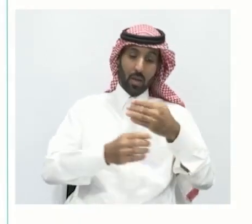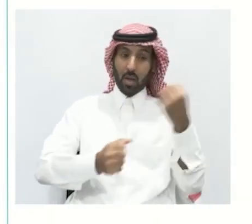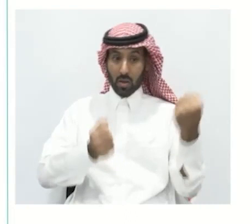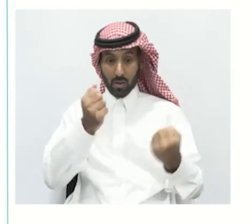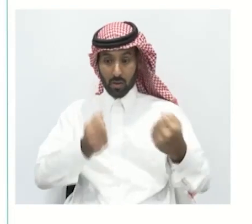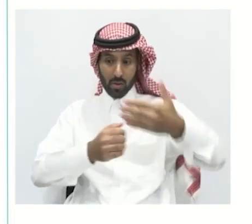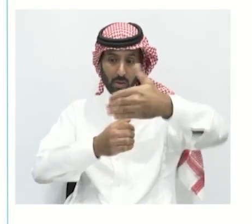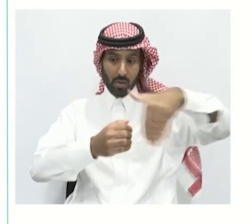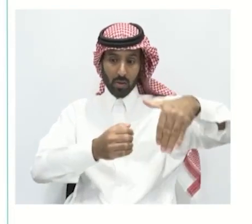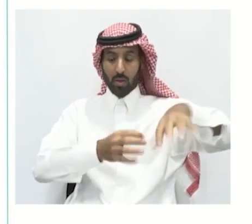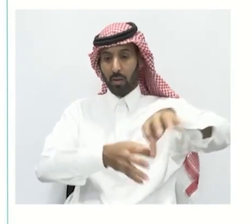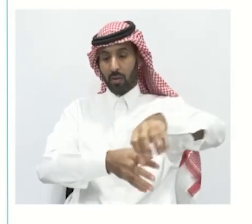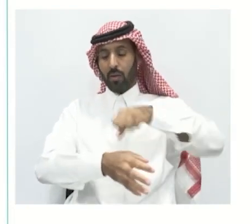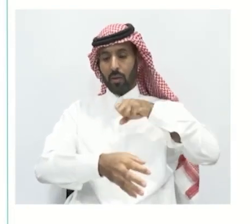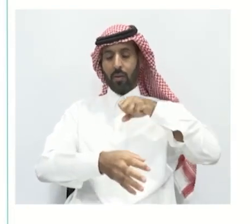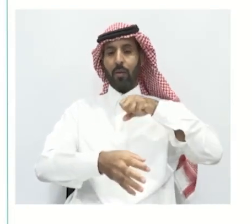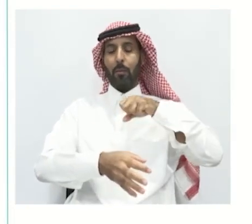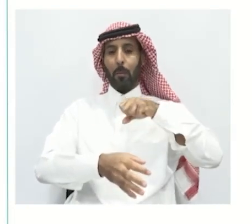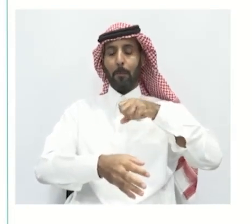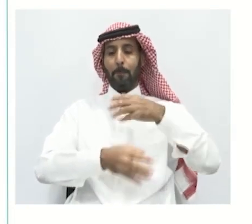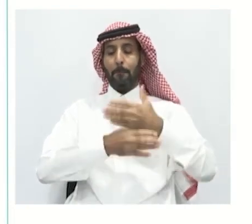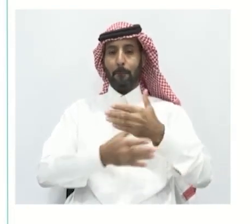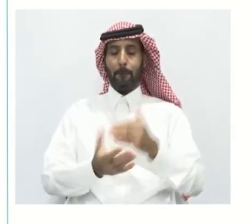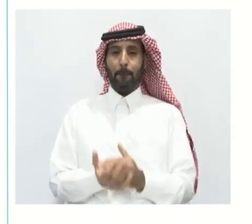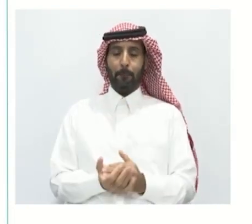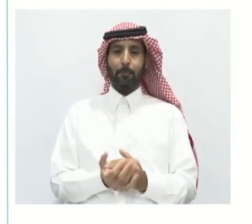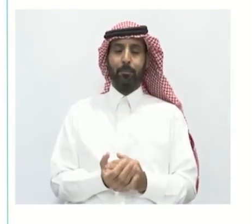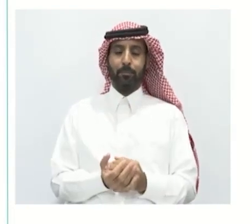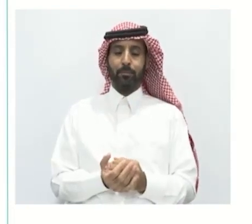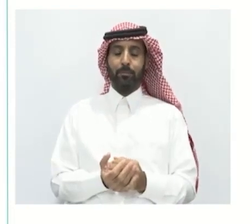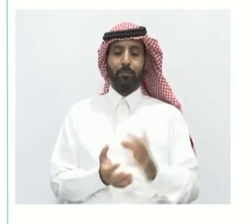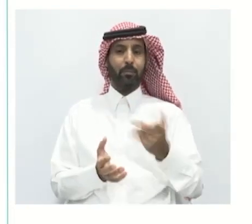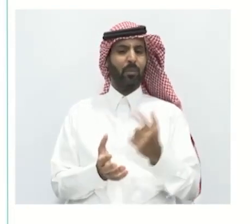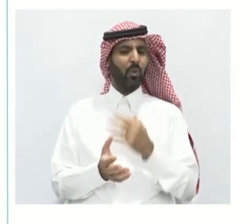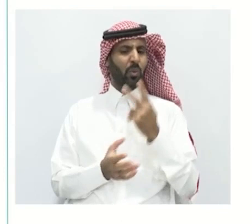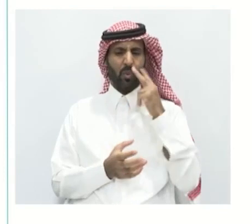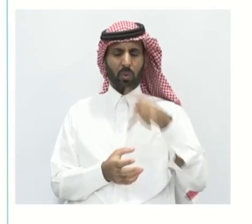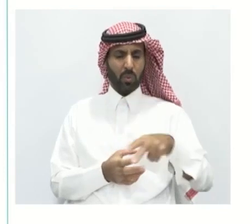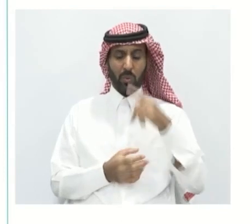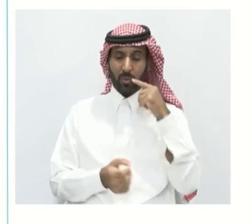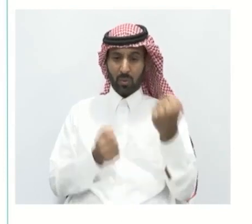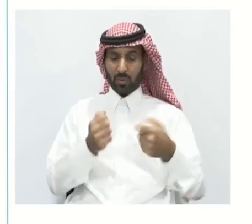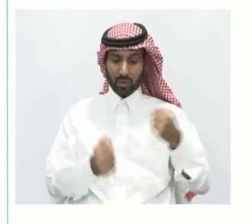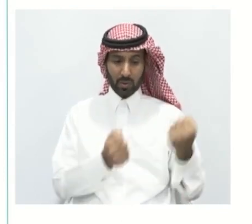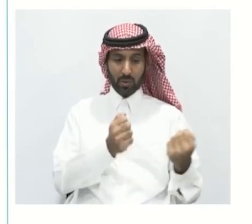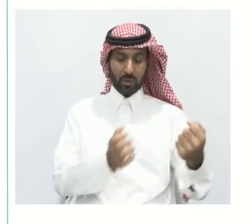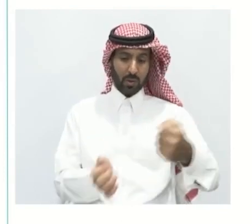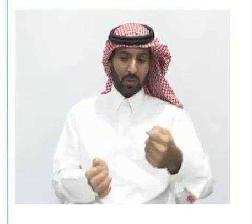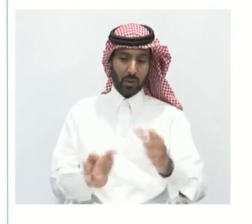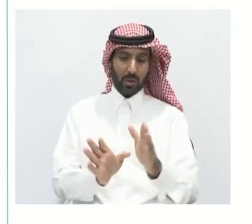Very good. Why did you take the license plate of your car when you were parked next to